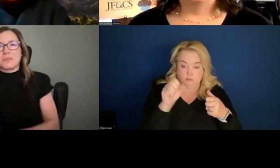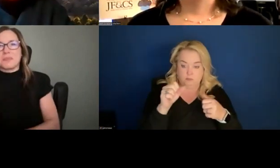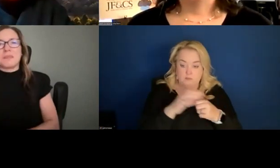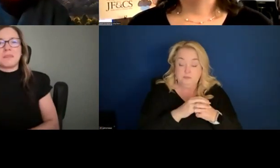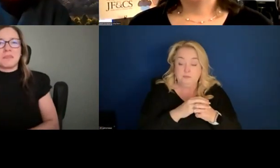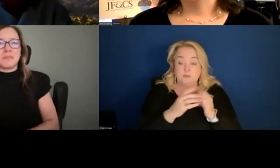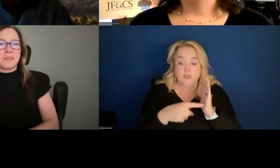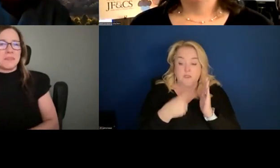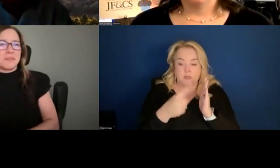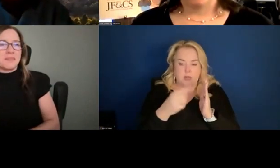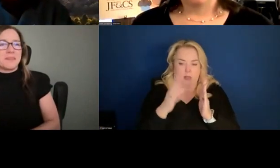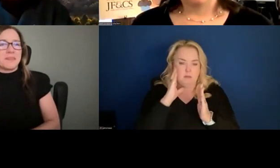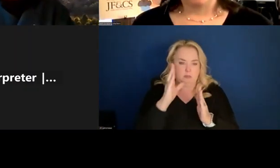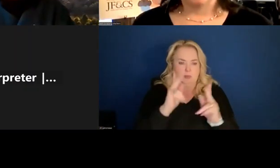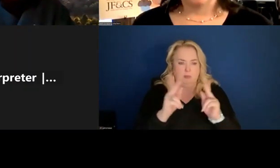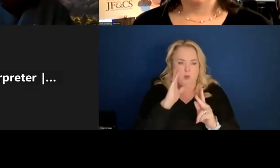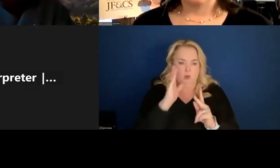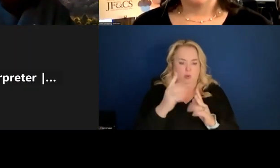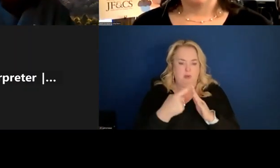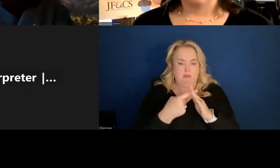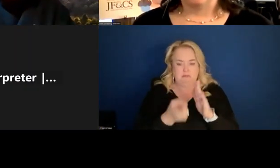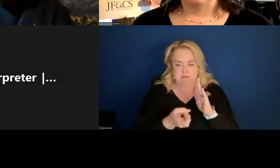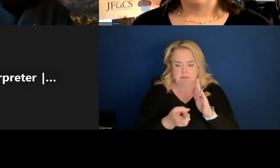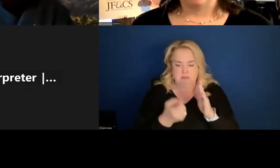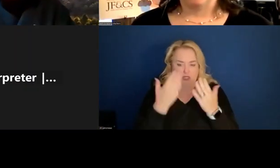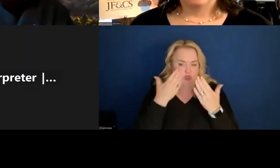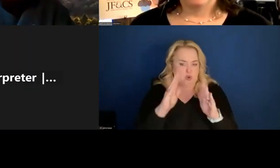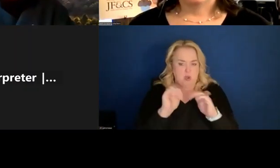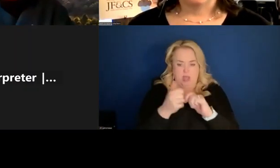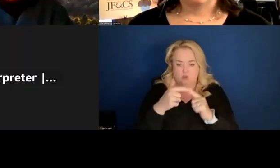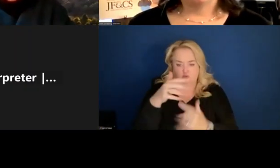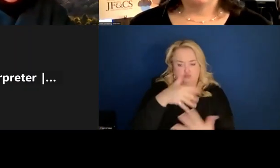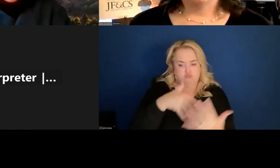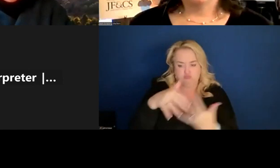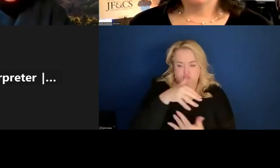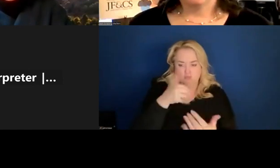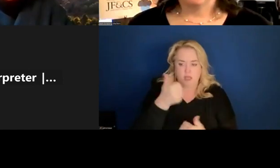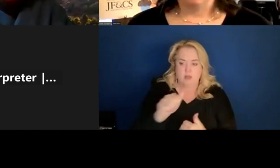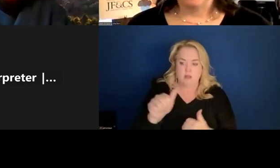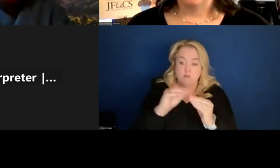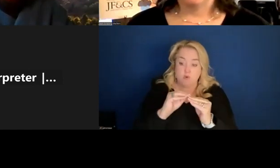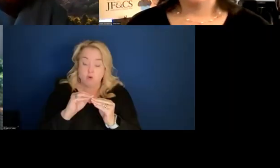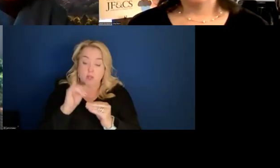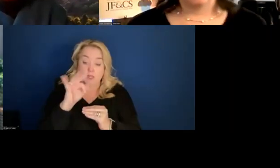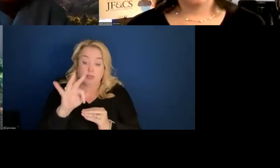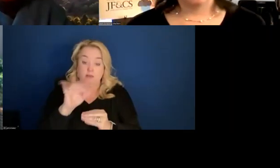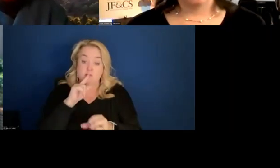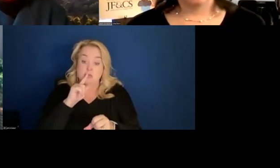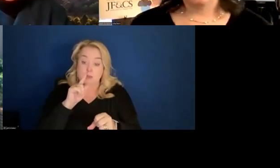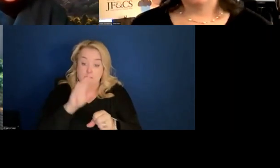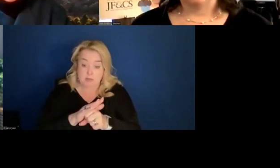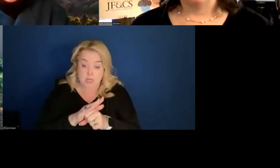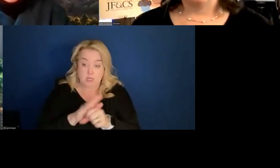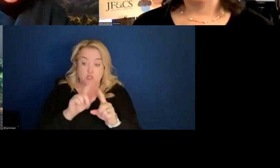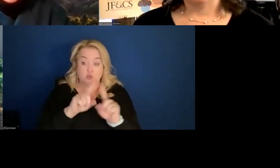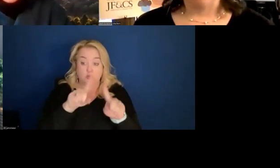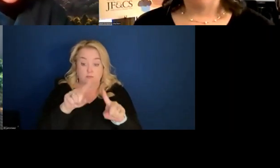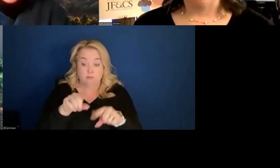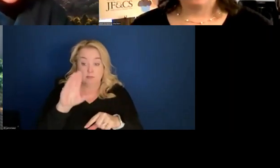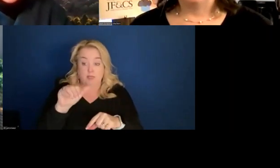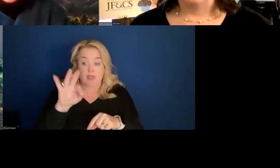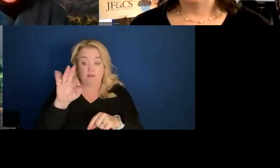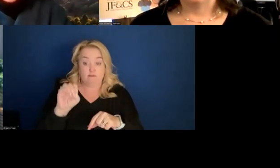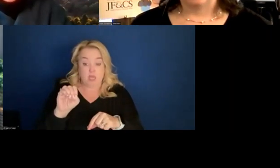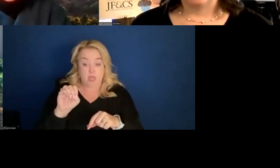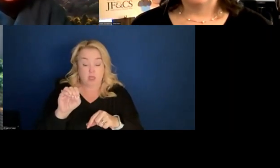away because they don't know how to spend time together anymore. So if they're willing to commit to attending a cafe together once a